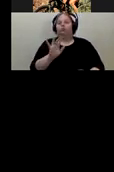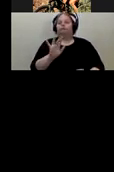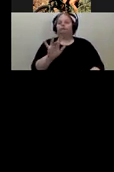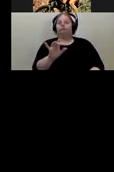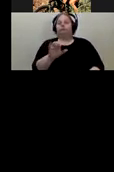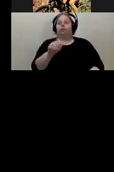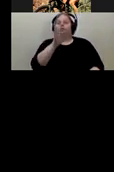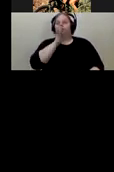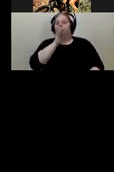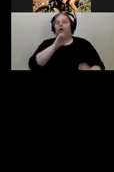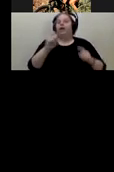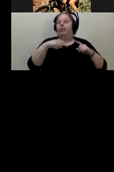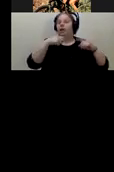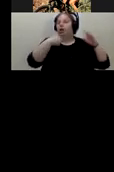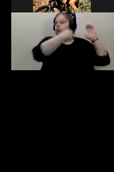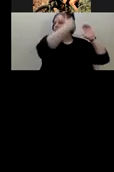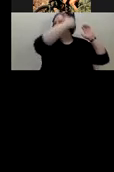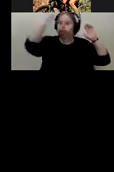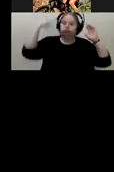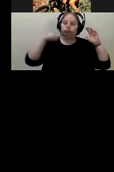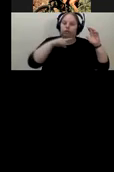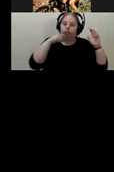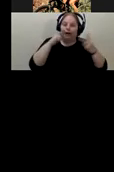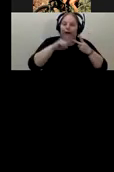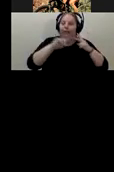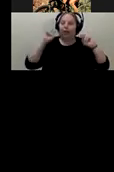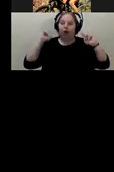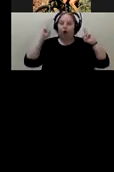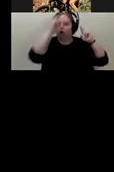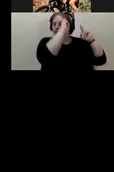then curled it on camera during the whole hour.